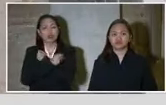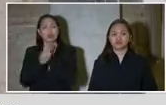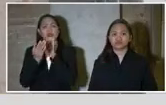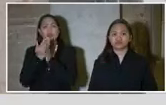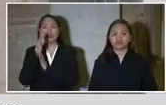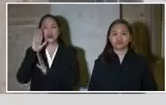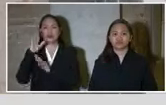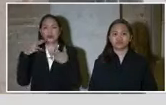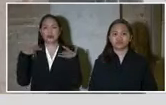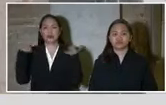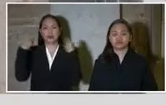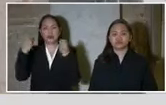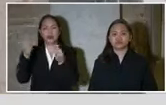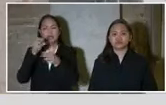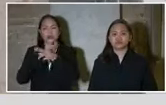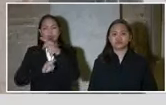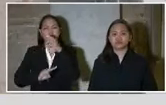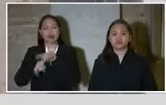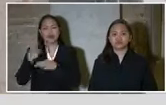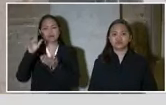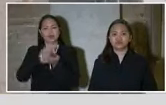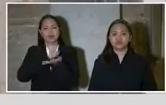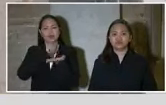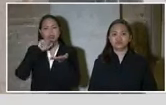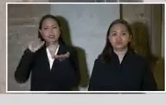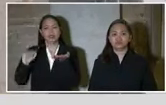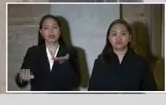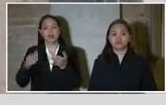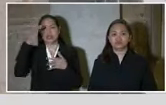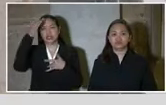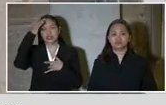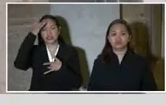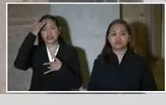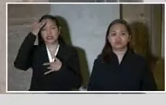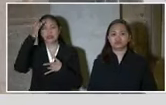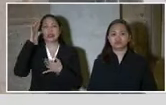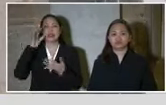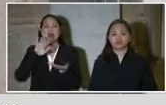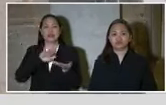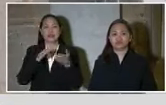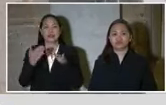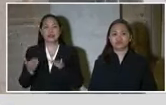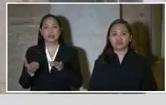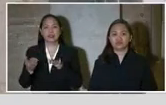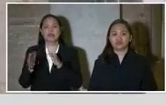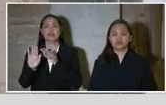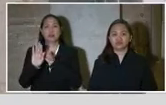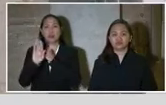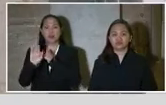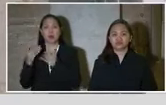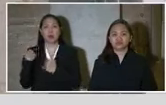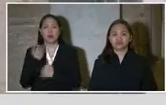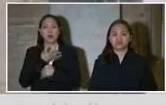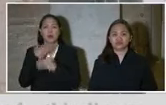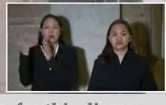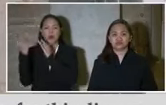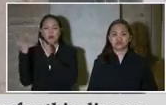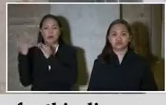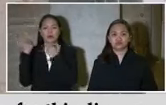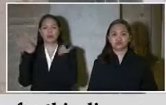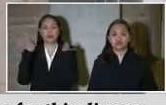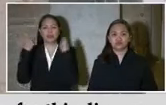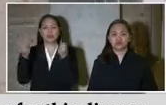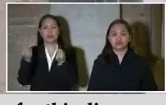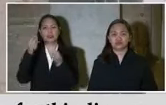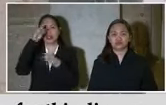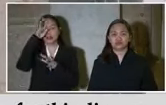your healing hand, dispel the fear of sickness and death, restore our hope, and strengthen our